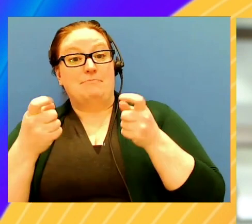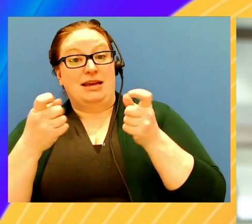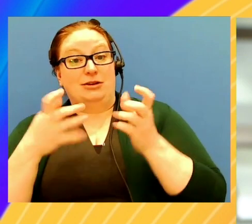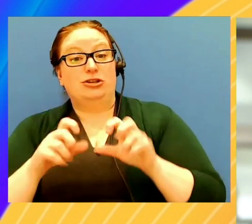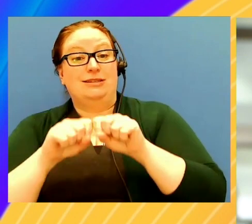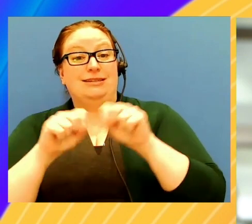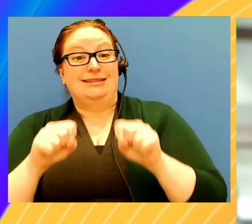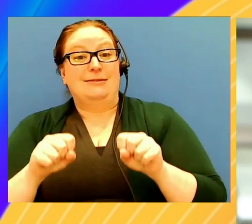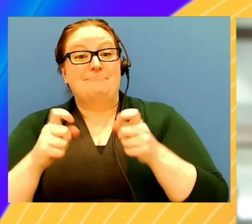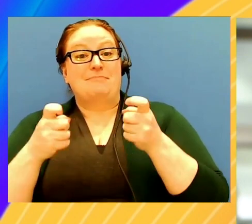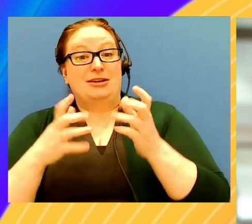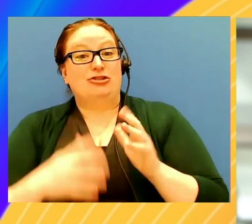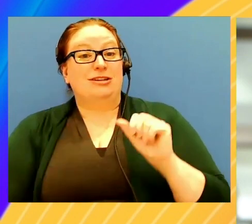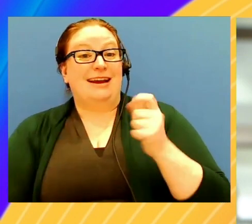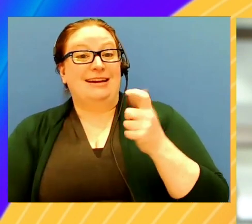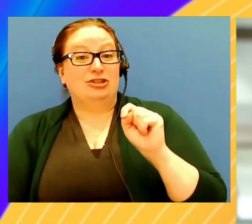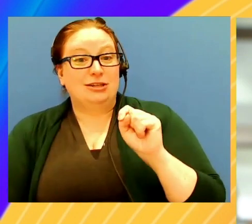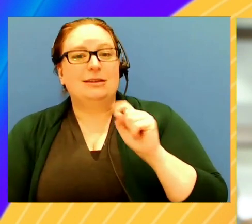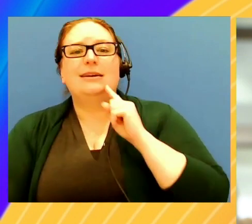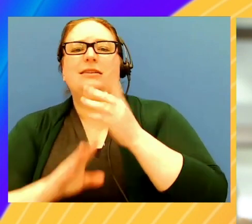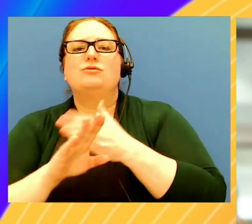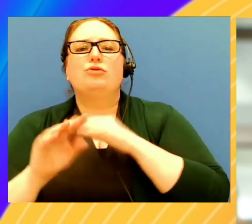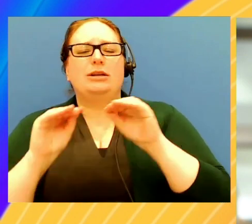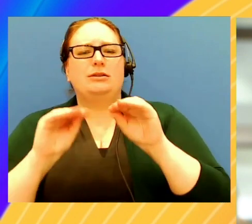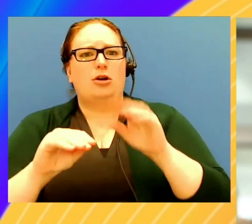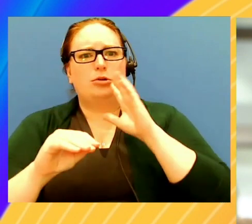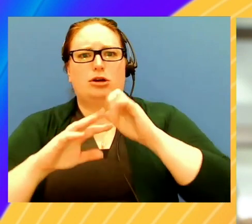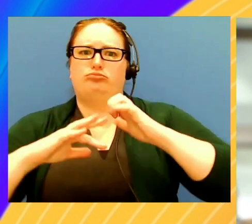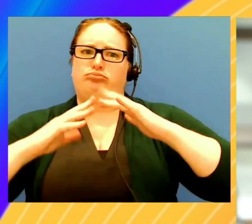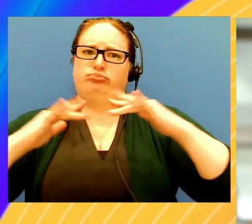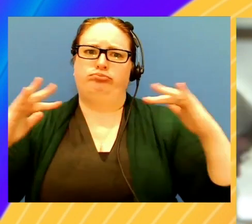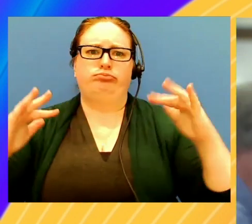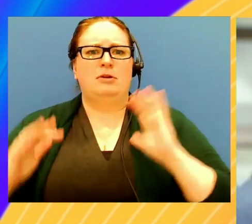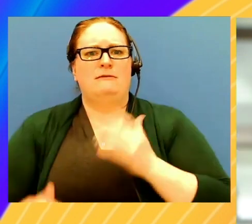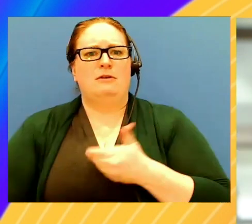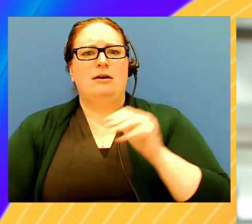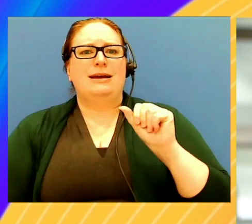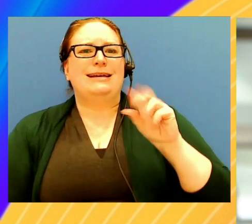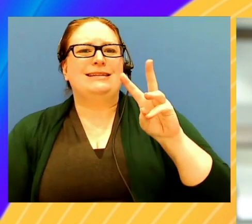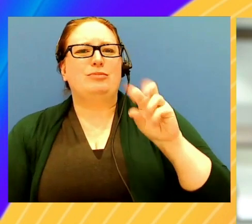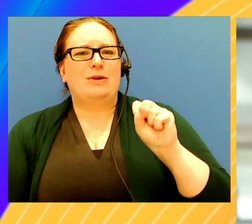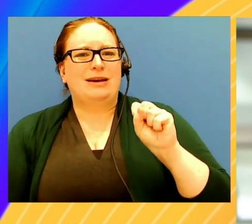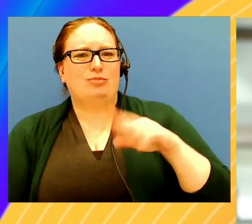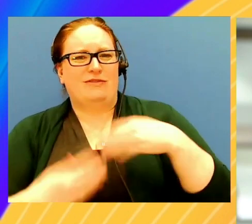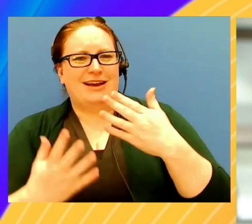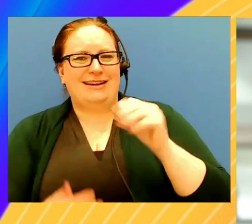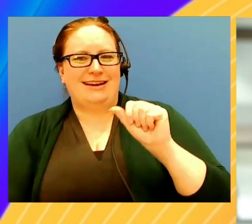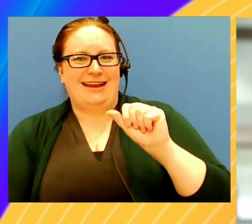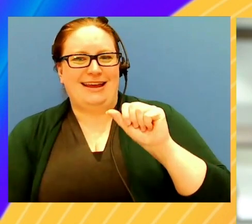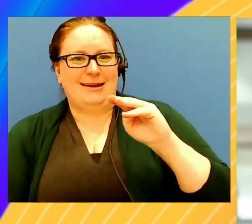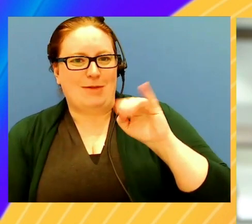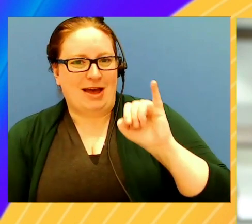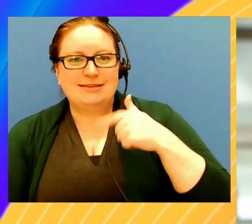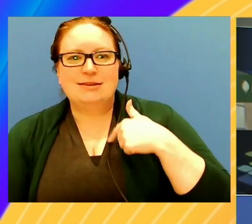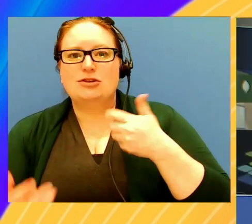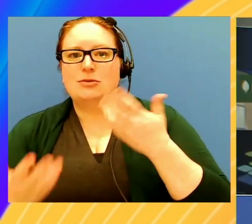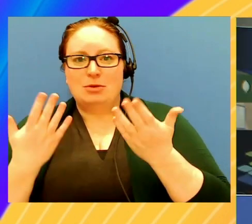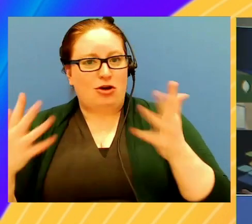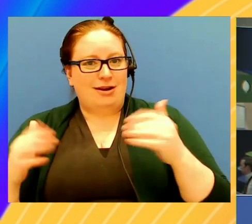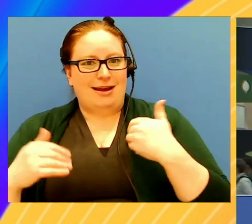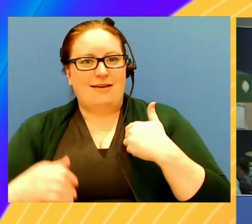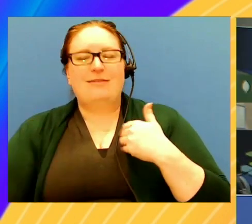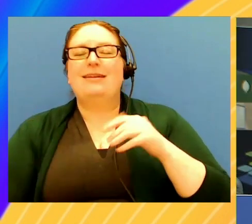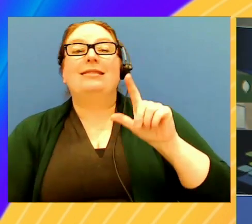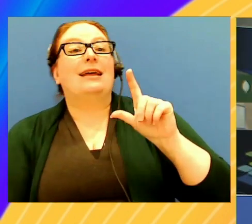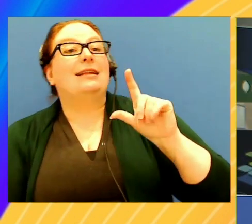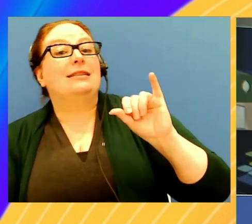launching EC2 instances, it is pre-installed on a wide variety of our AWS provided AMIs, so you may already have it in place. Like Amazon